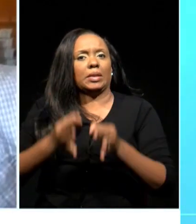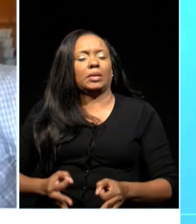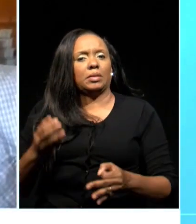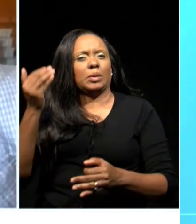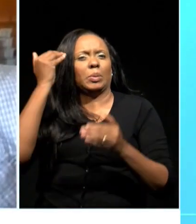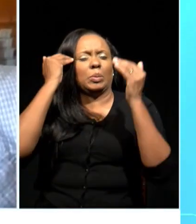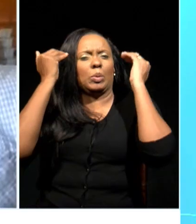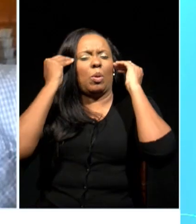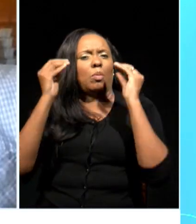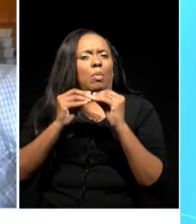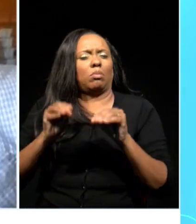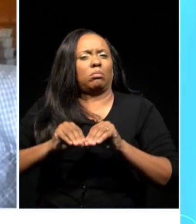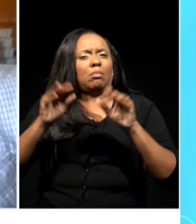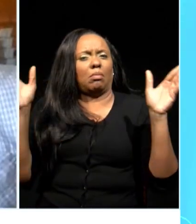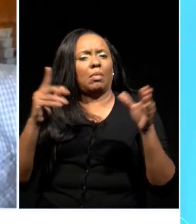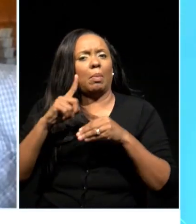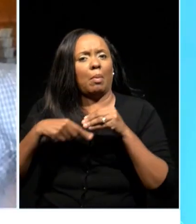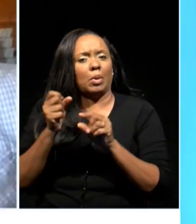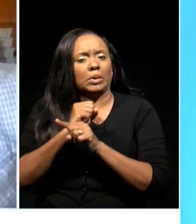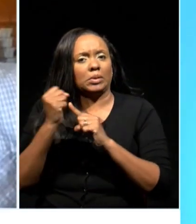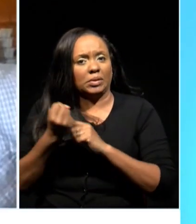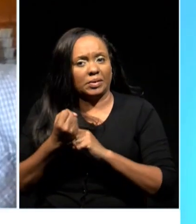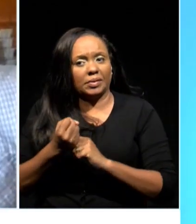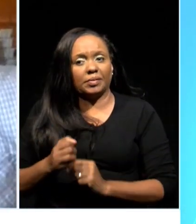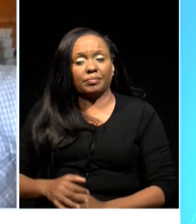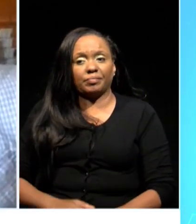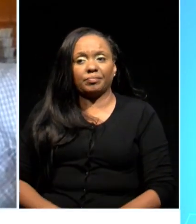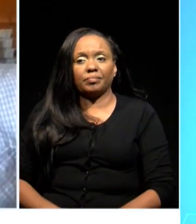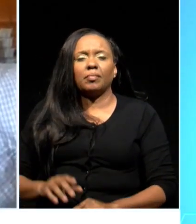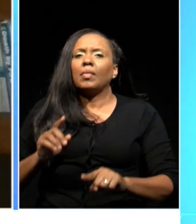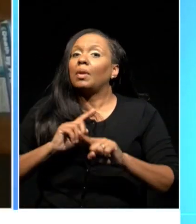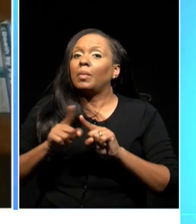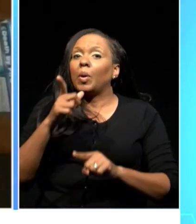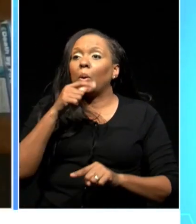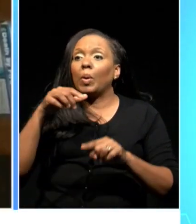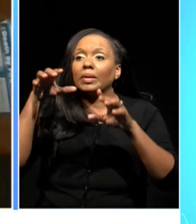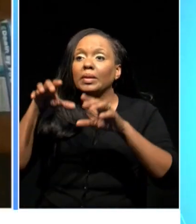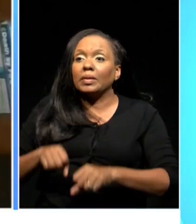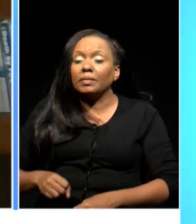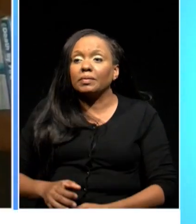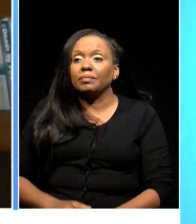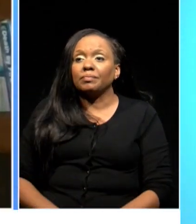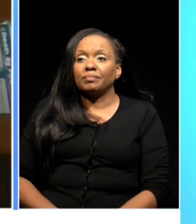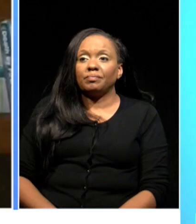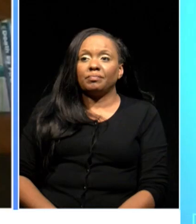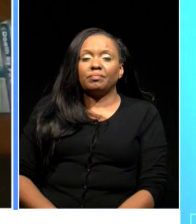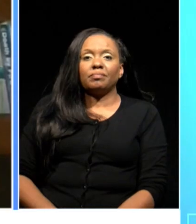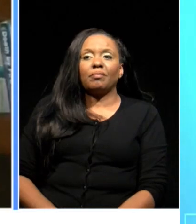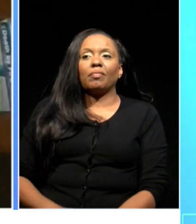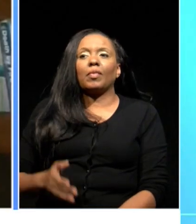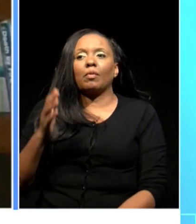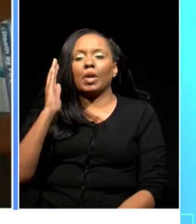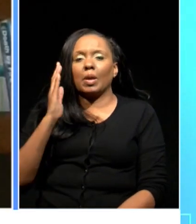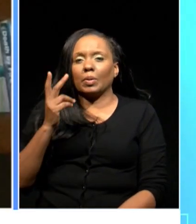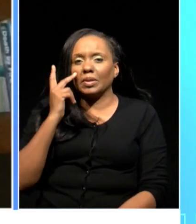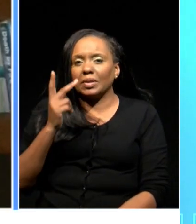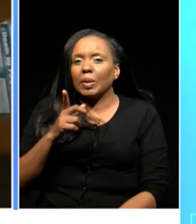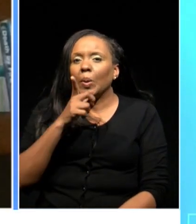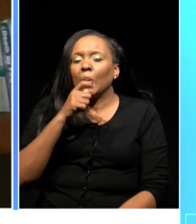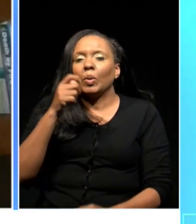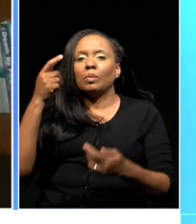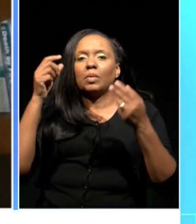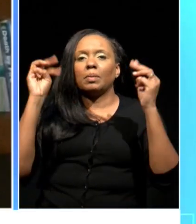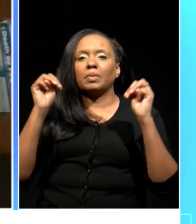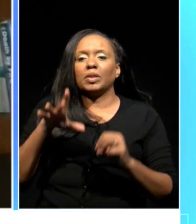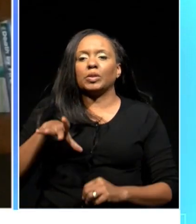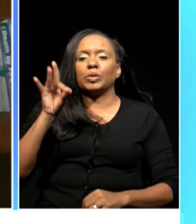what the situation is. Insofar as the question of succession is concerned, I think we can watch the cabinet selection. Again, I go back to my point about a